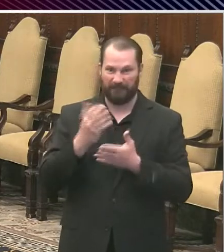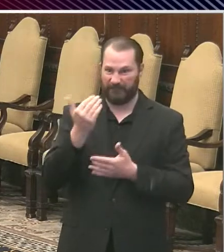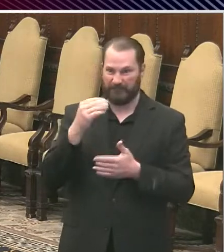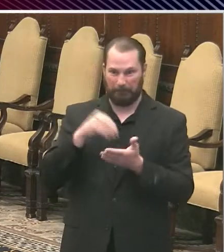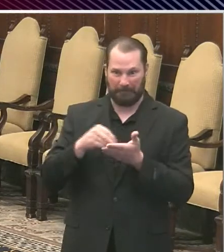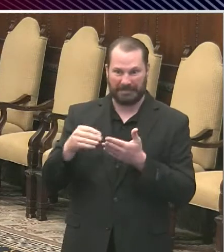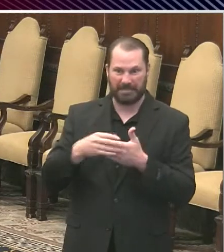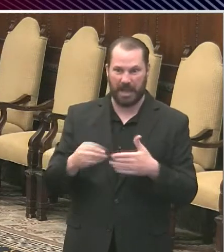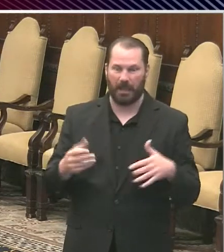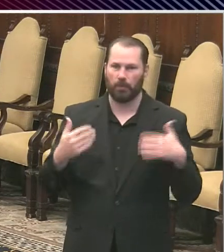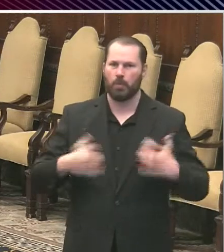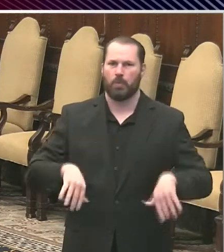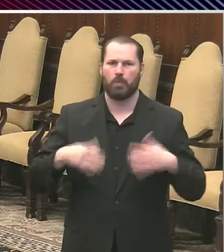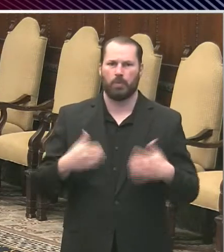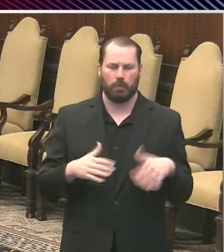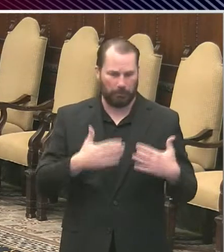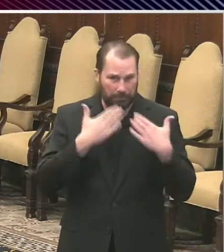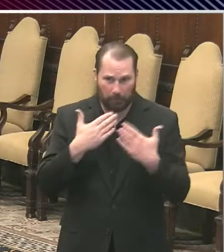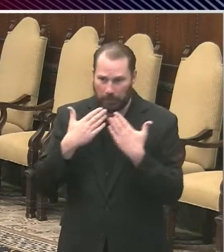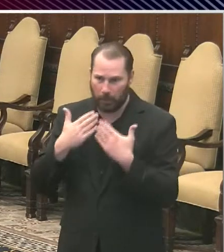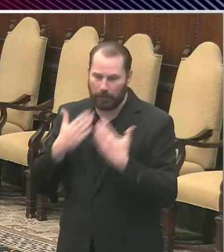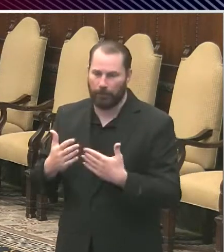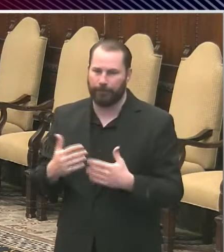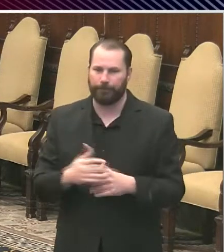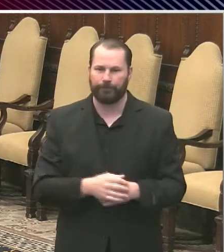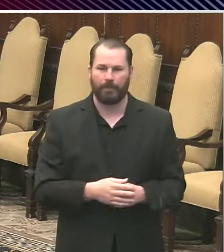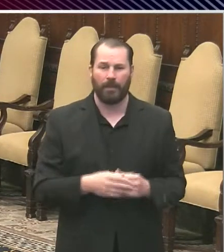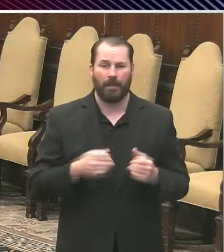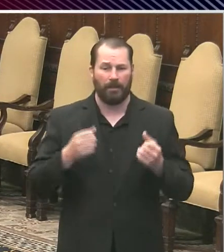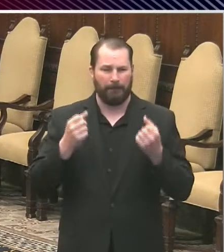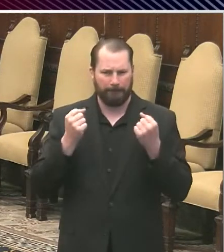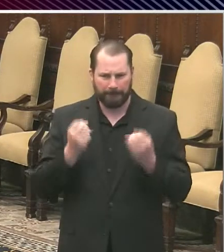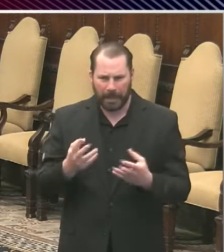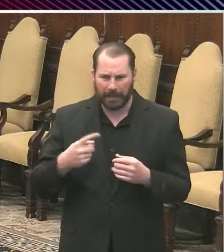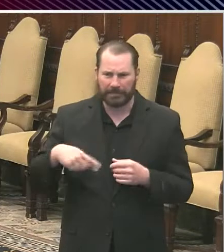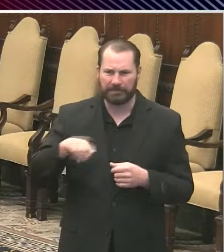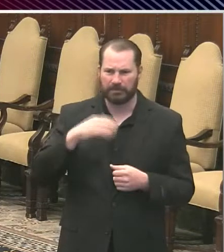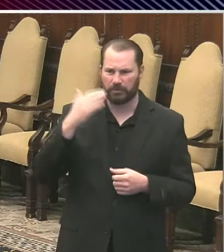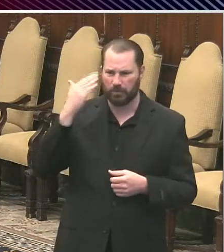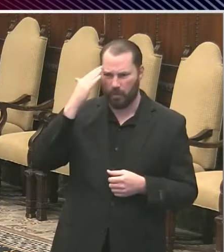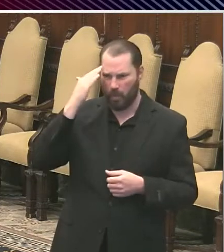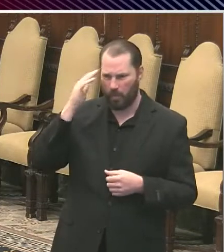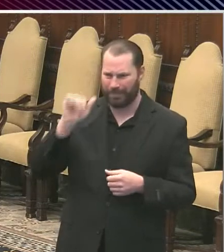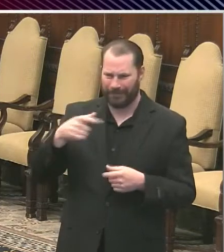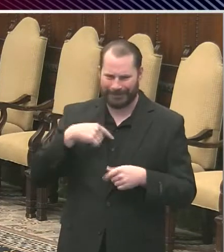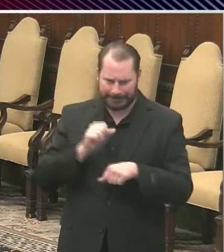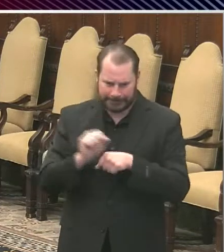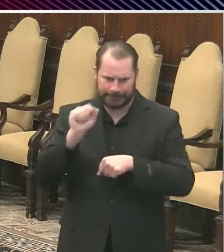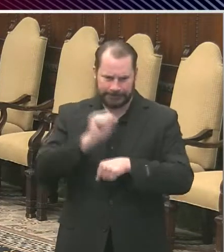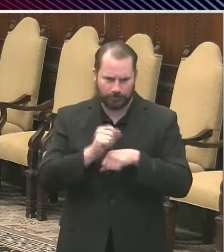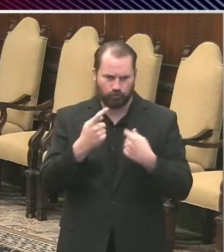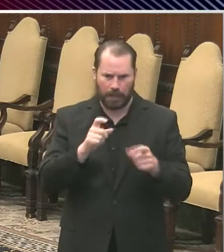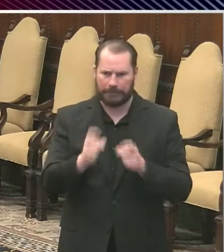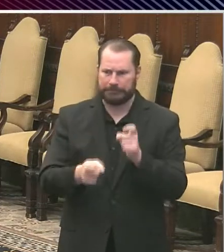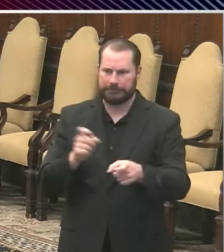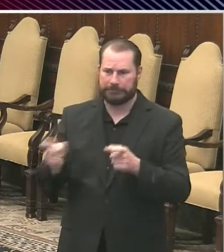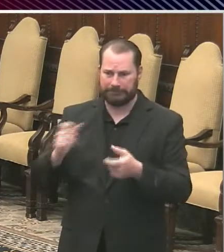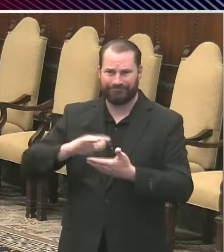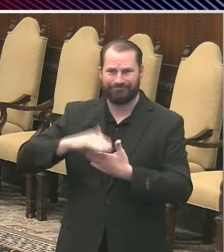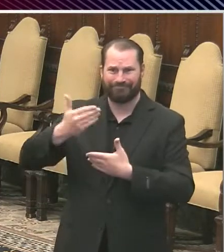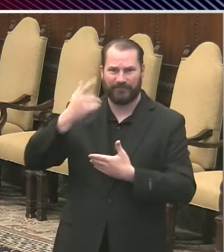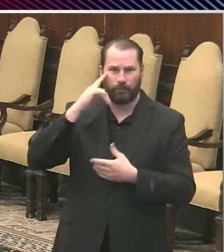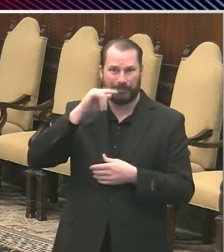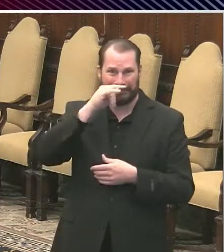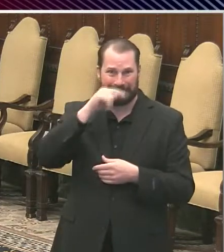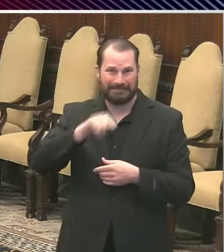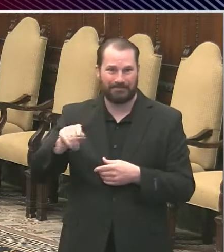the right direction. As many of you know, we are also working to get Chromebooks to every child enrolled in a Philadelphia School District school to